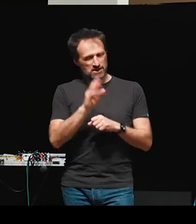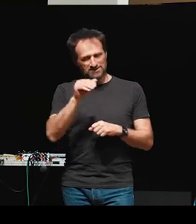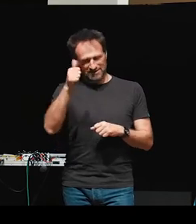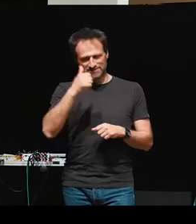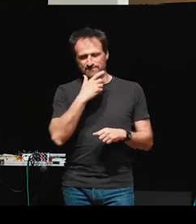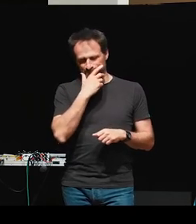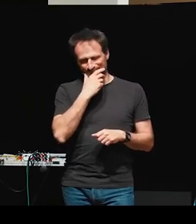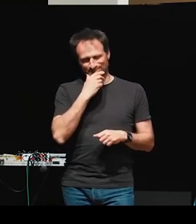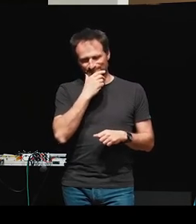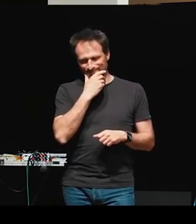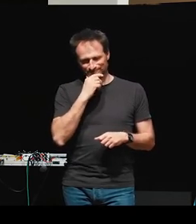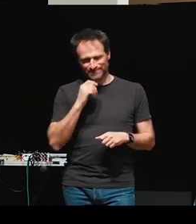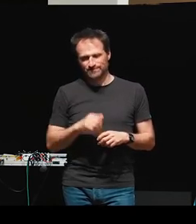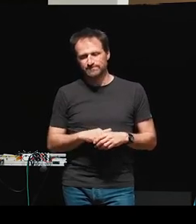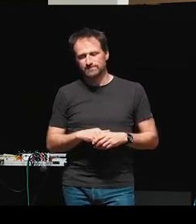Oops.